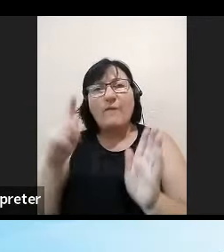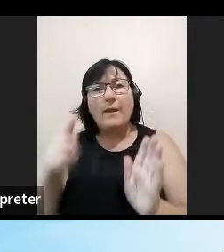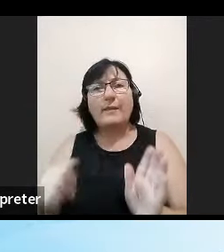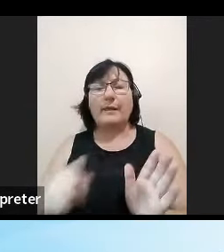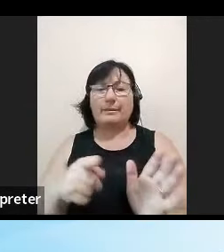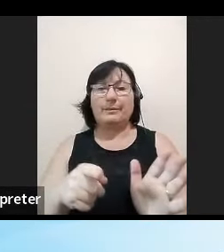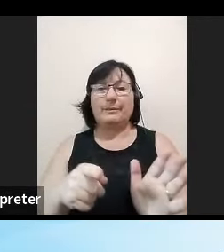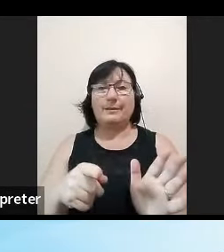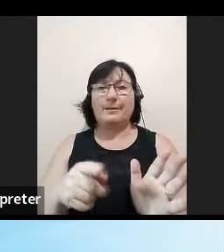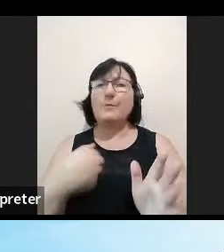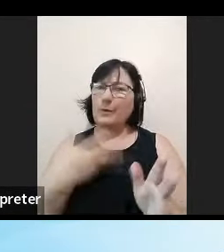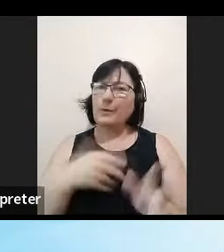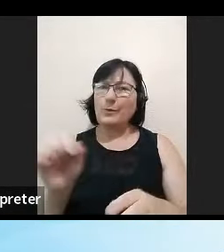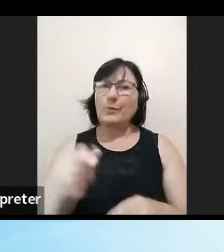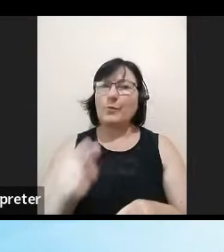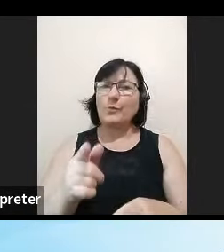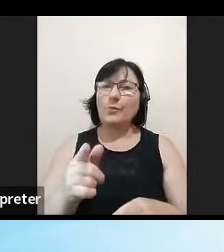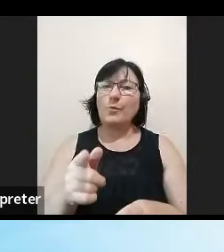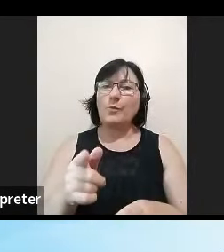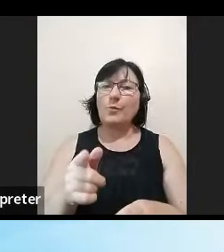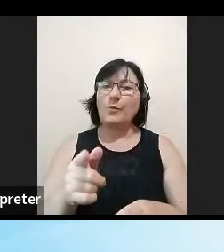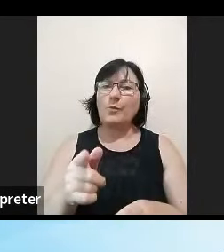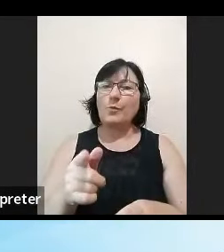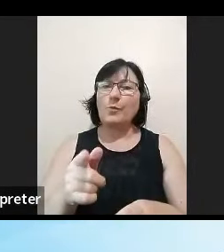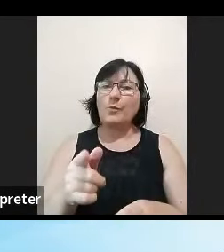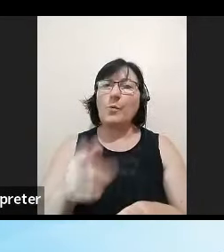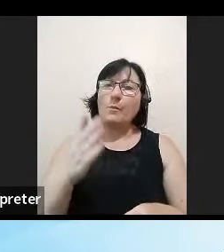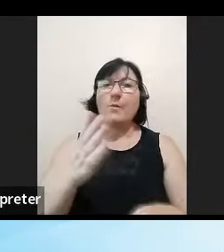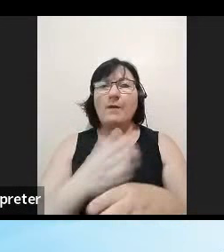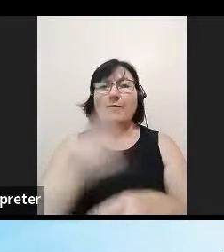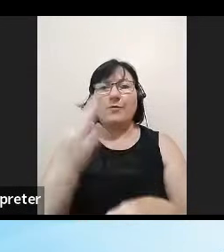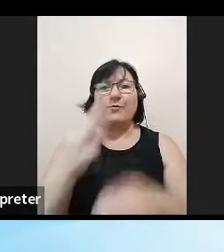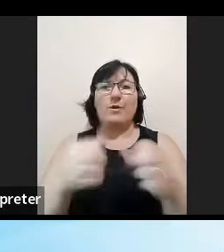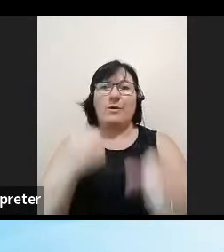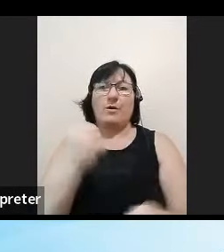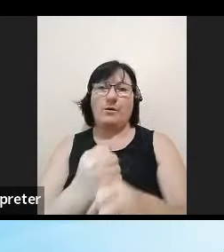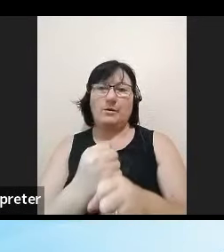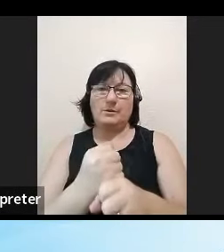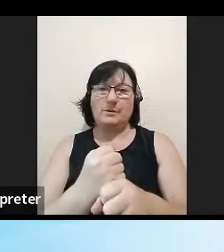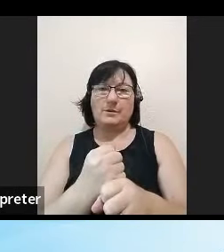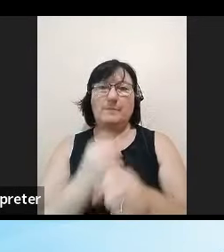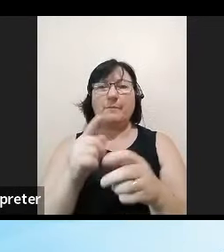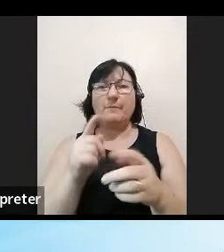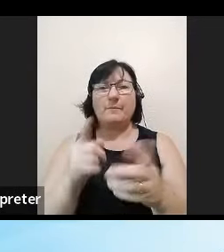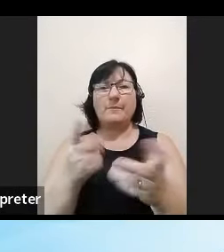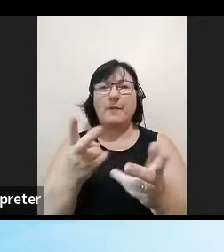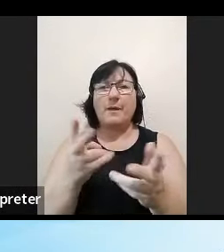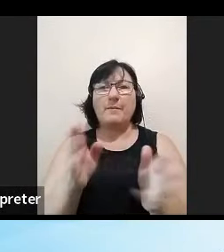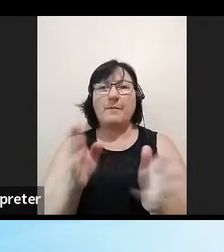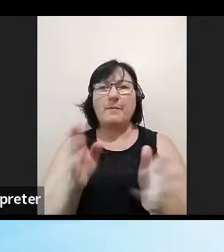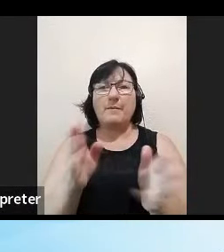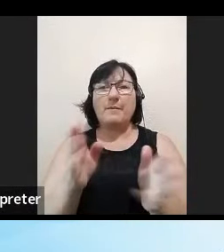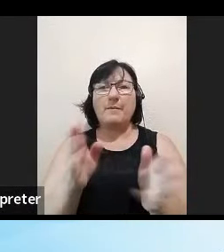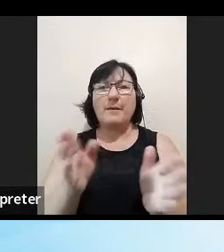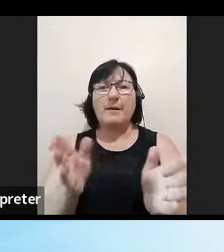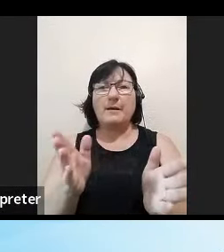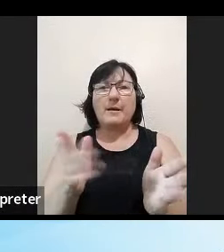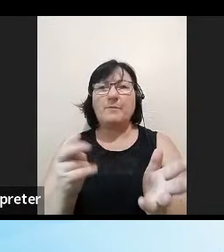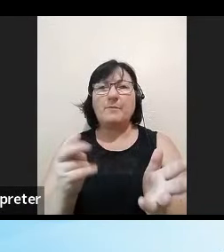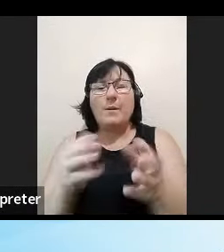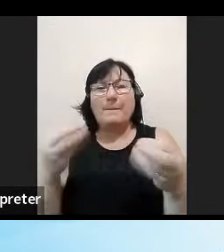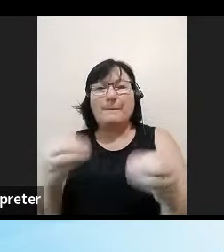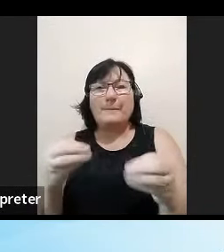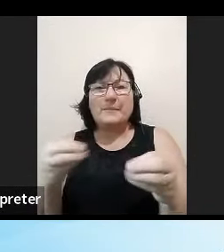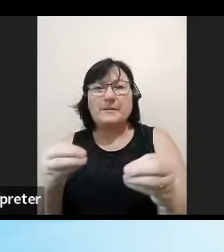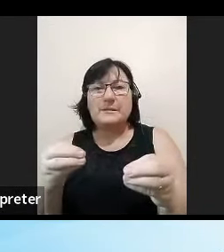3 years. However, when it comes to the small, micro, medium enterprises, that particular sector, we have seen